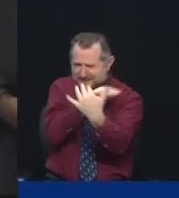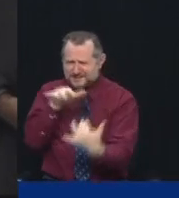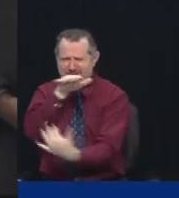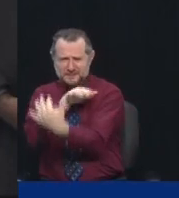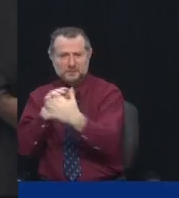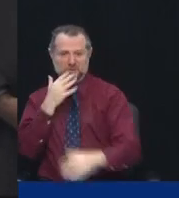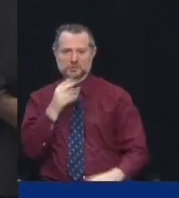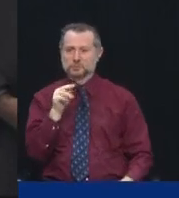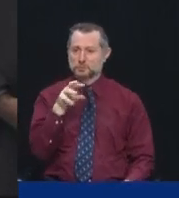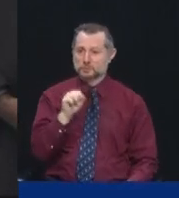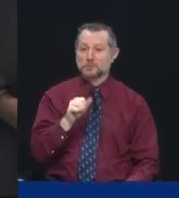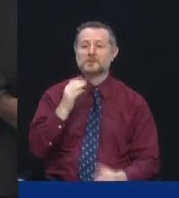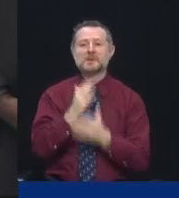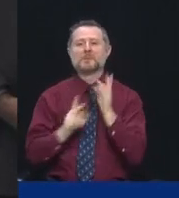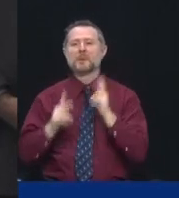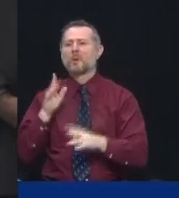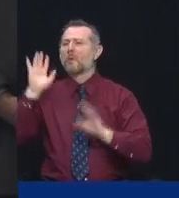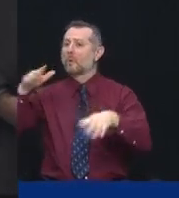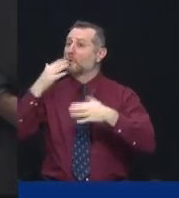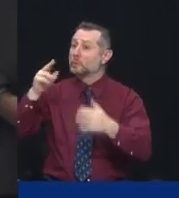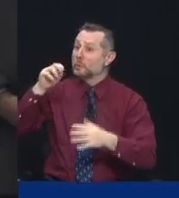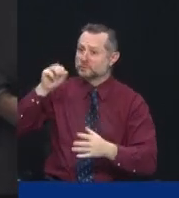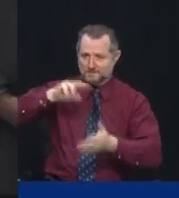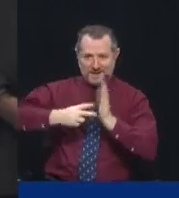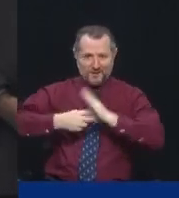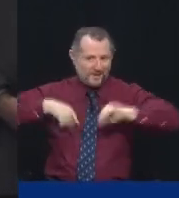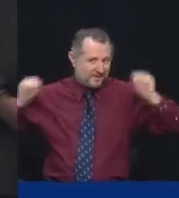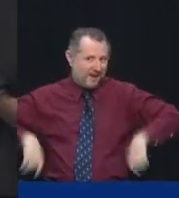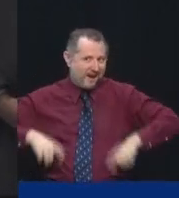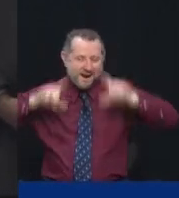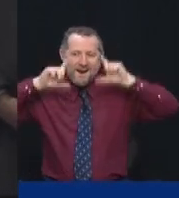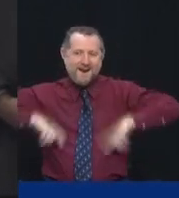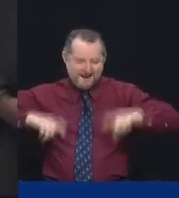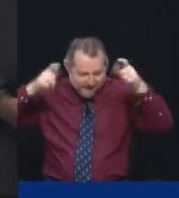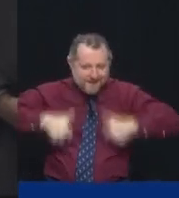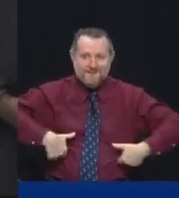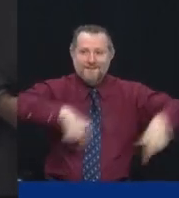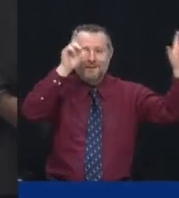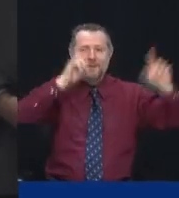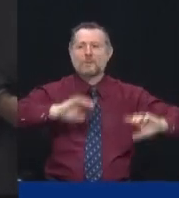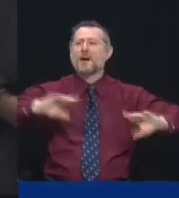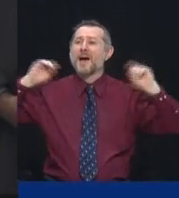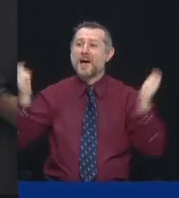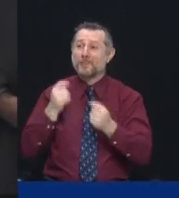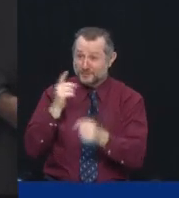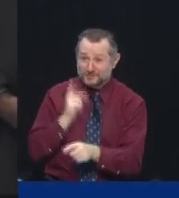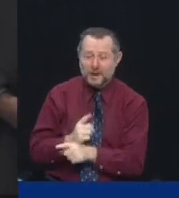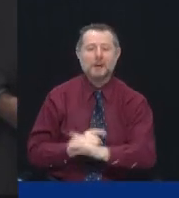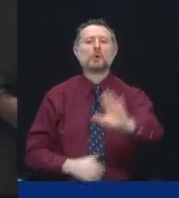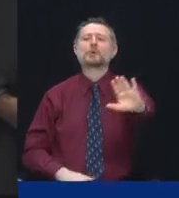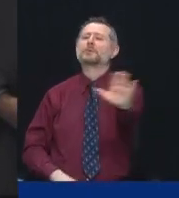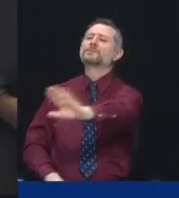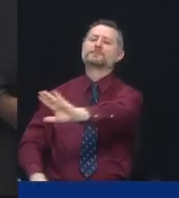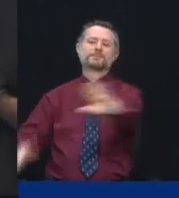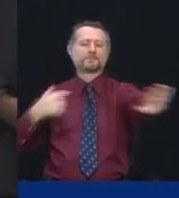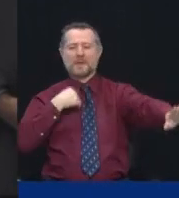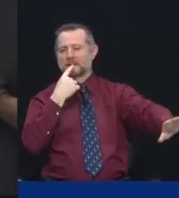good, then let's throw off the masks and let's all go celebrate. We're not done with COVID